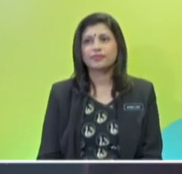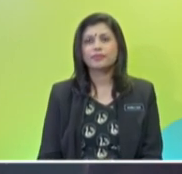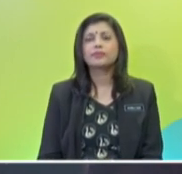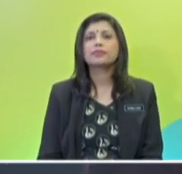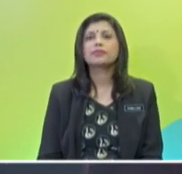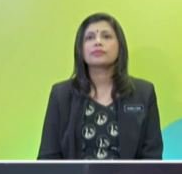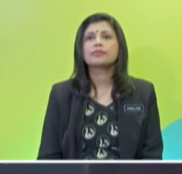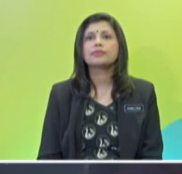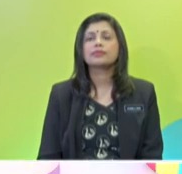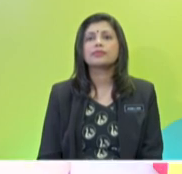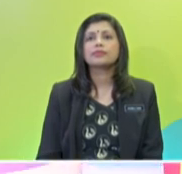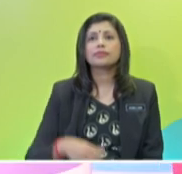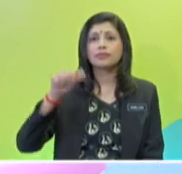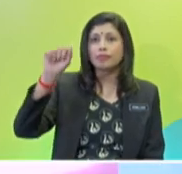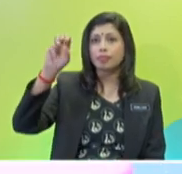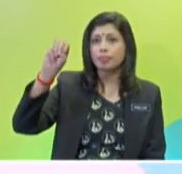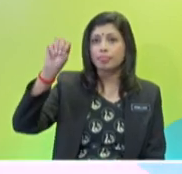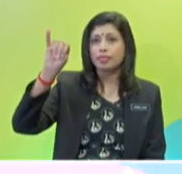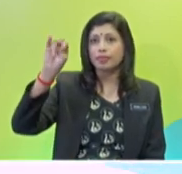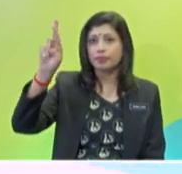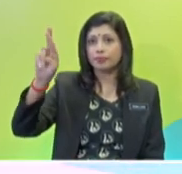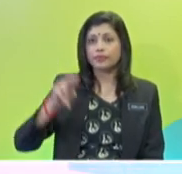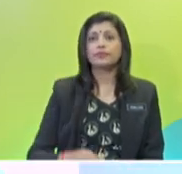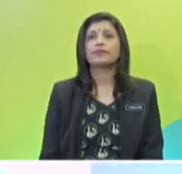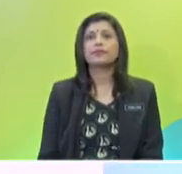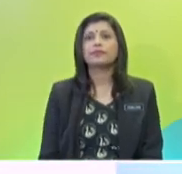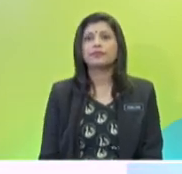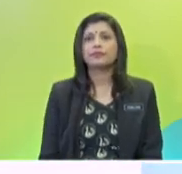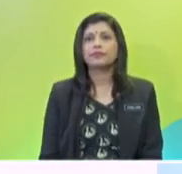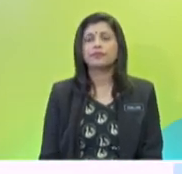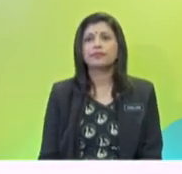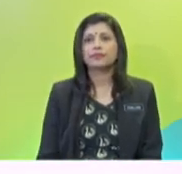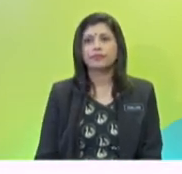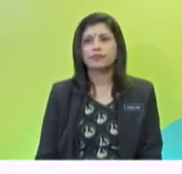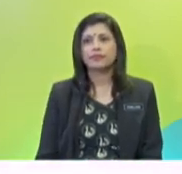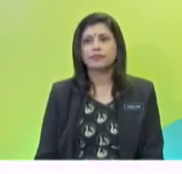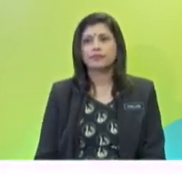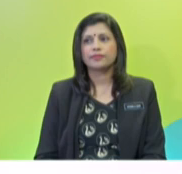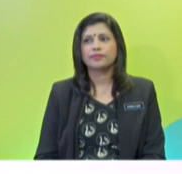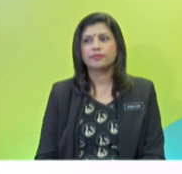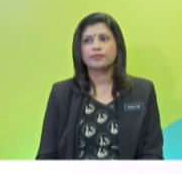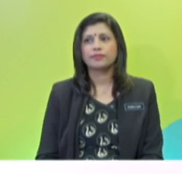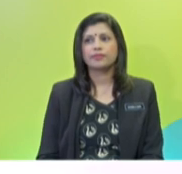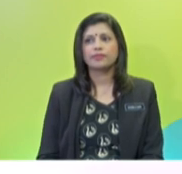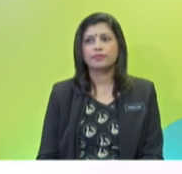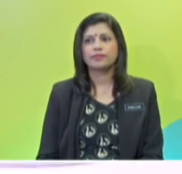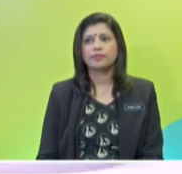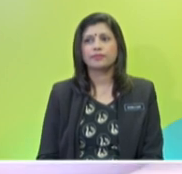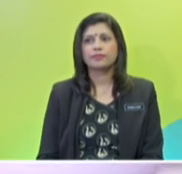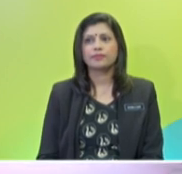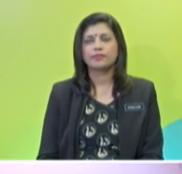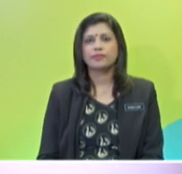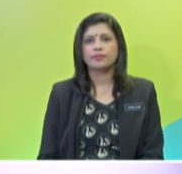pupil is Amir Hamzah from SK Kampung Tun Razak, Melaka. Hi, Amir. Hi.